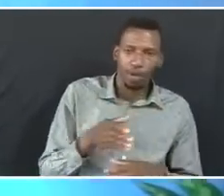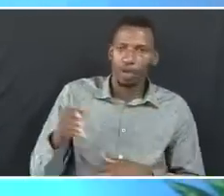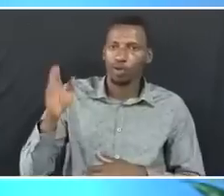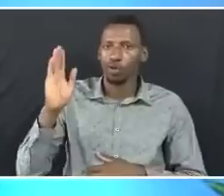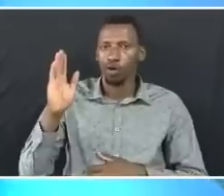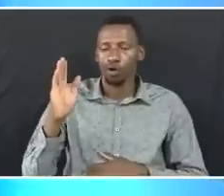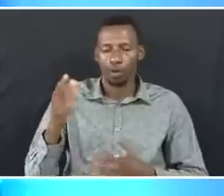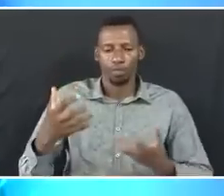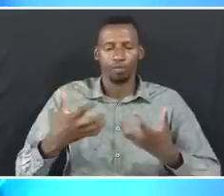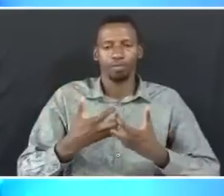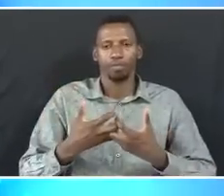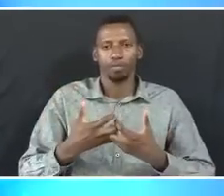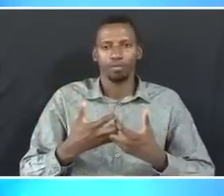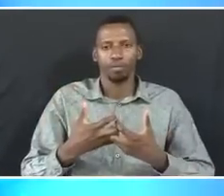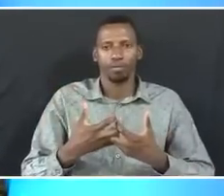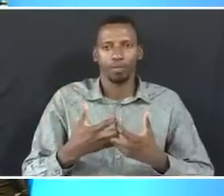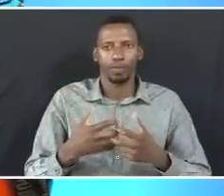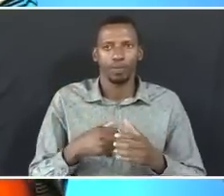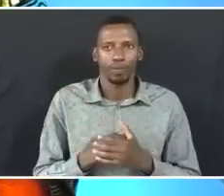only.